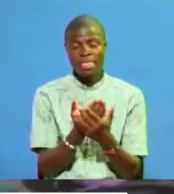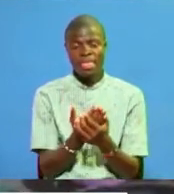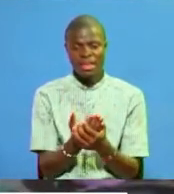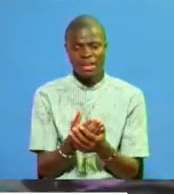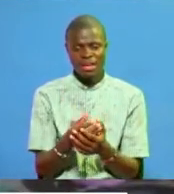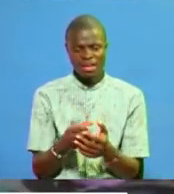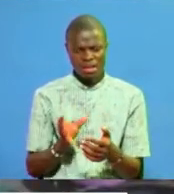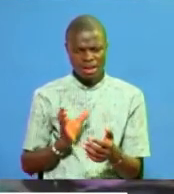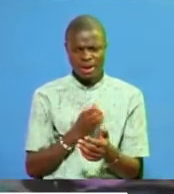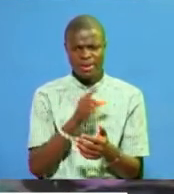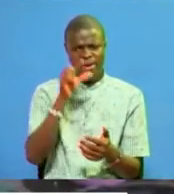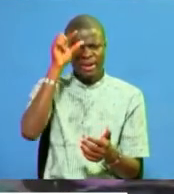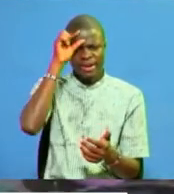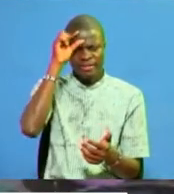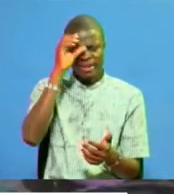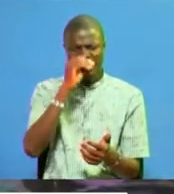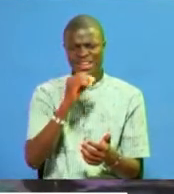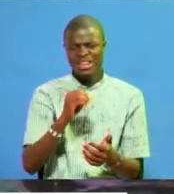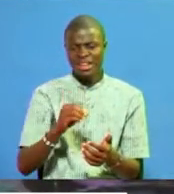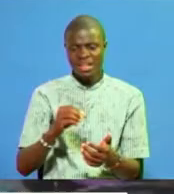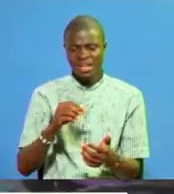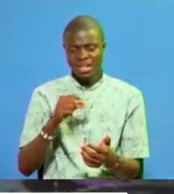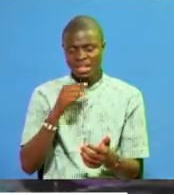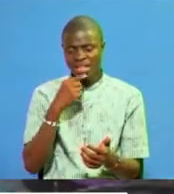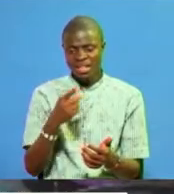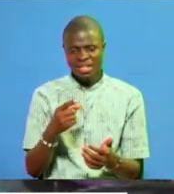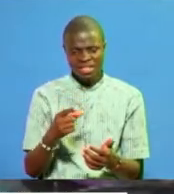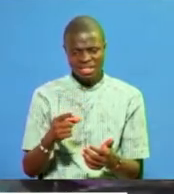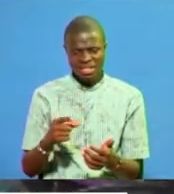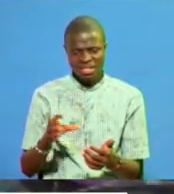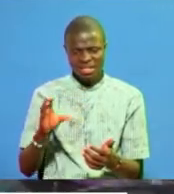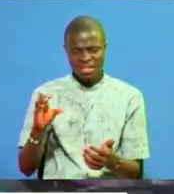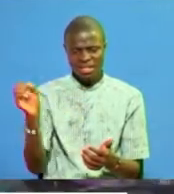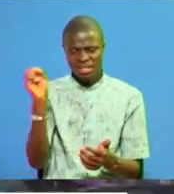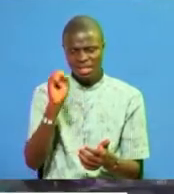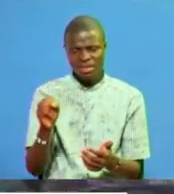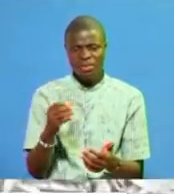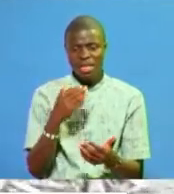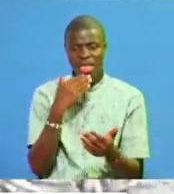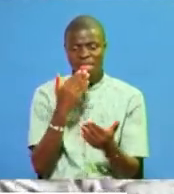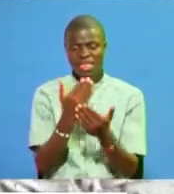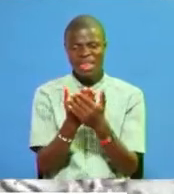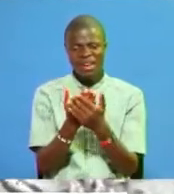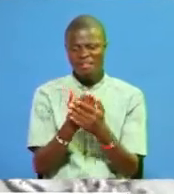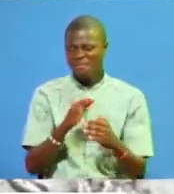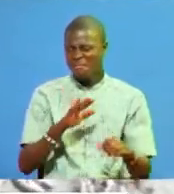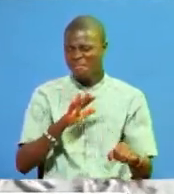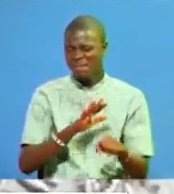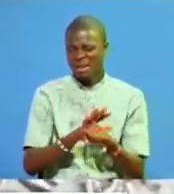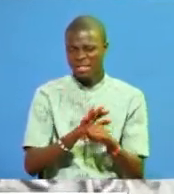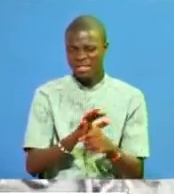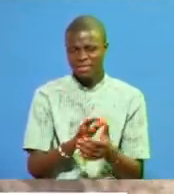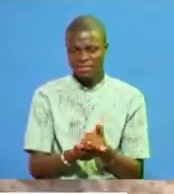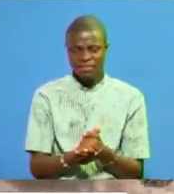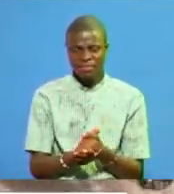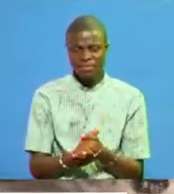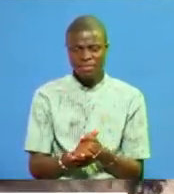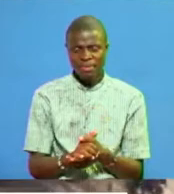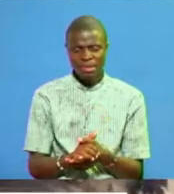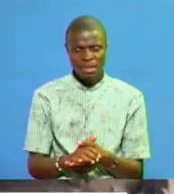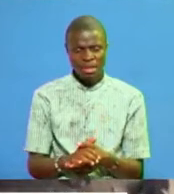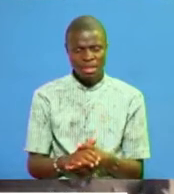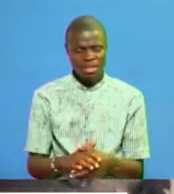Chila yako, na mawaziri wenye walichagua. Tunashukuru sana. The County People's Assembly leader